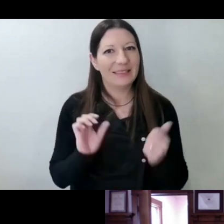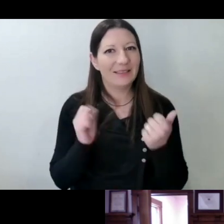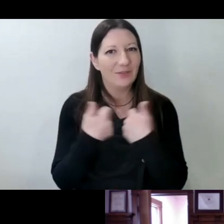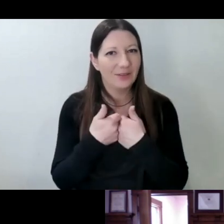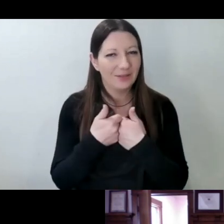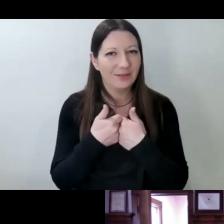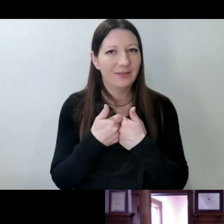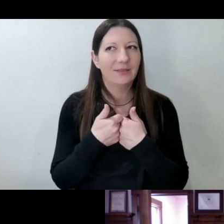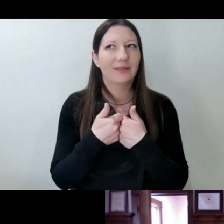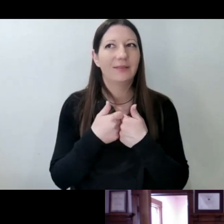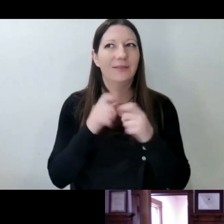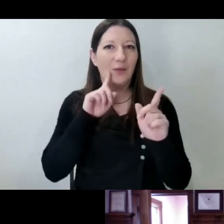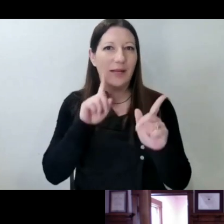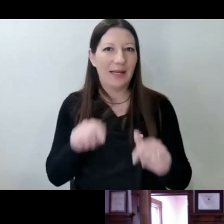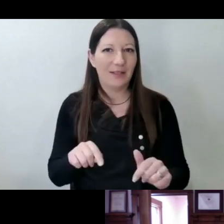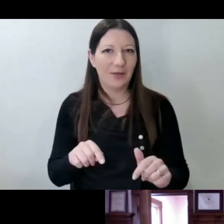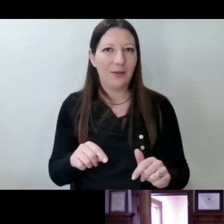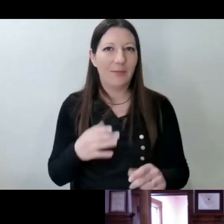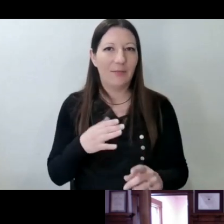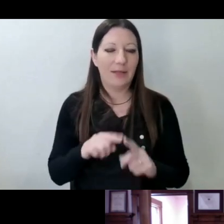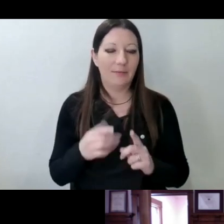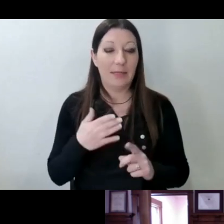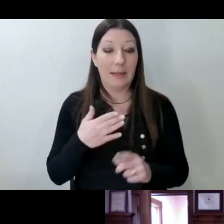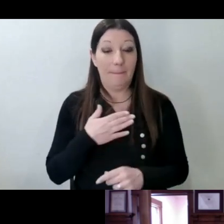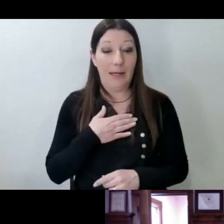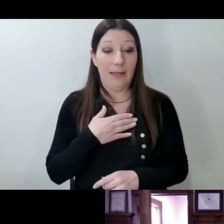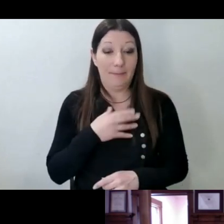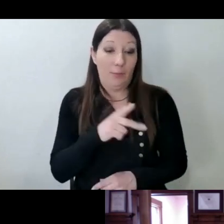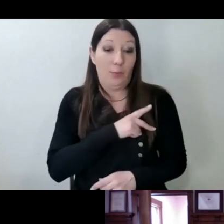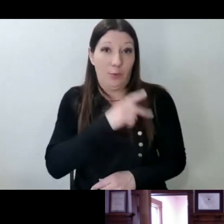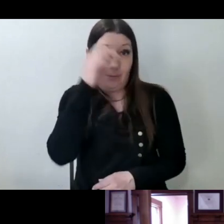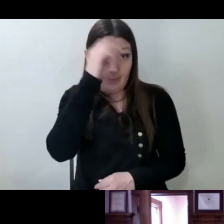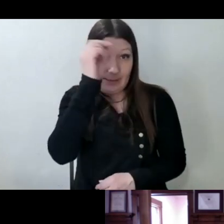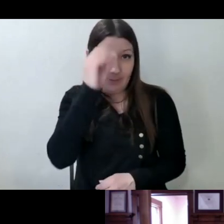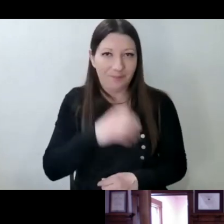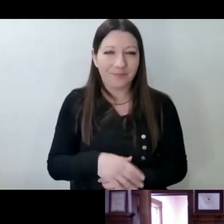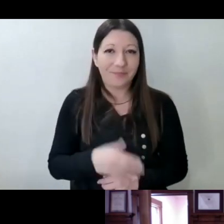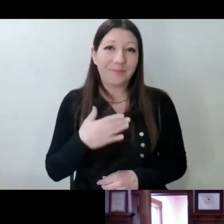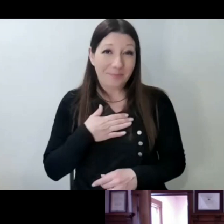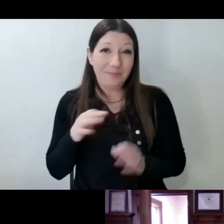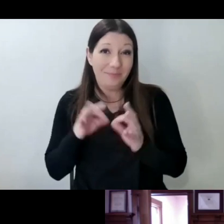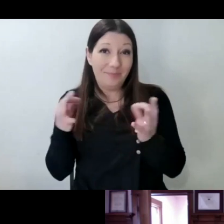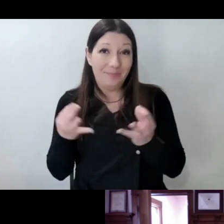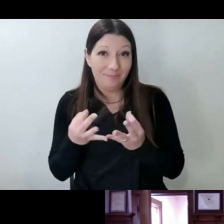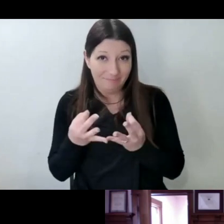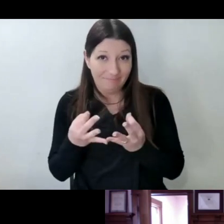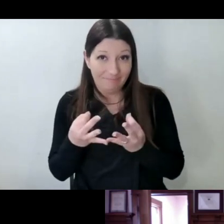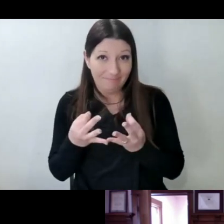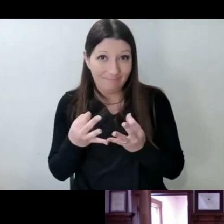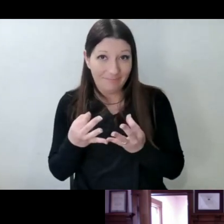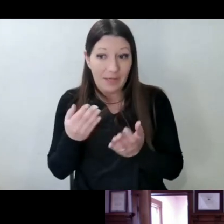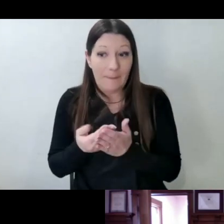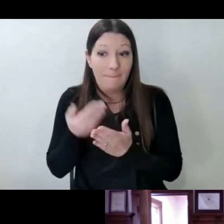answer, but I'll answer it from my like personal perspective. So my family, my parents purchased their property in